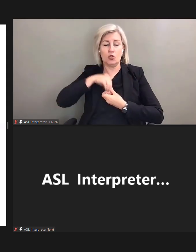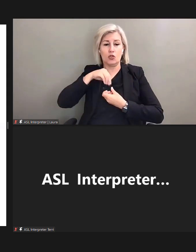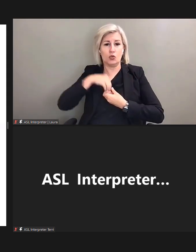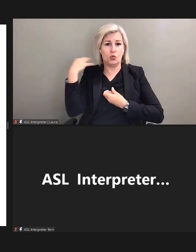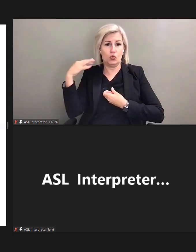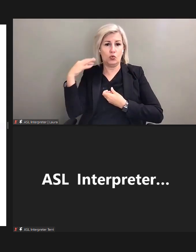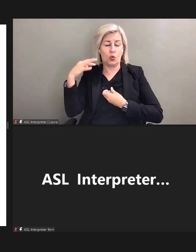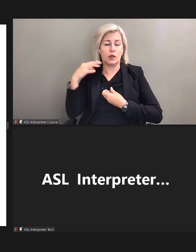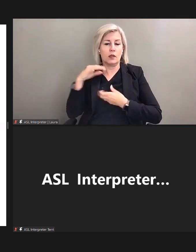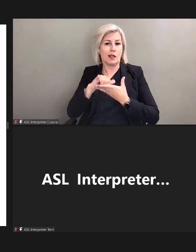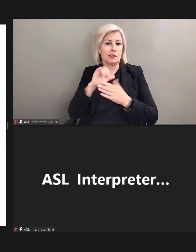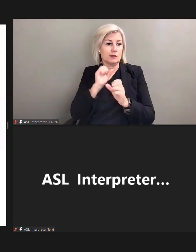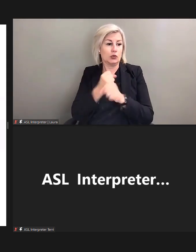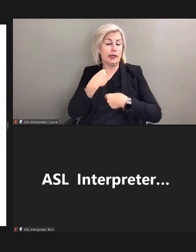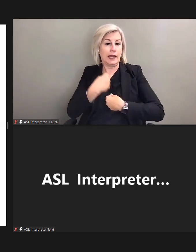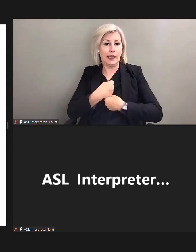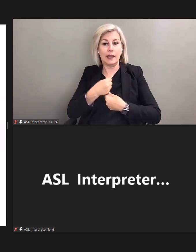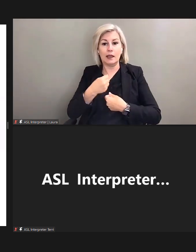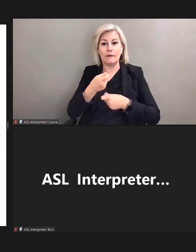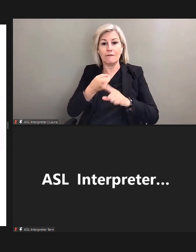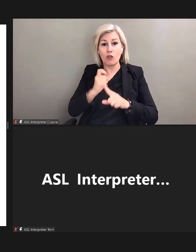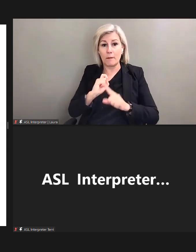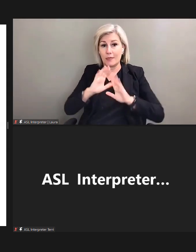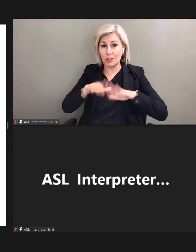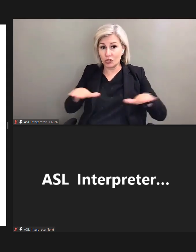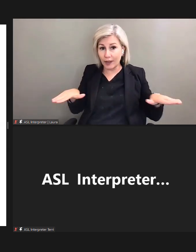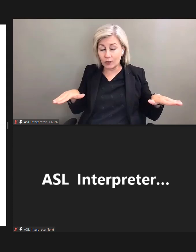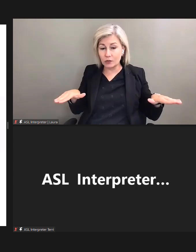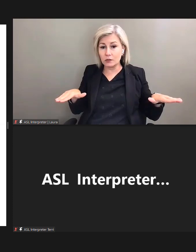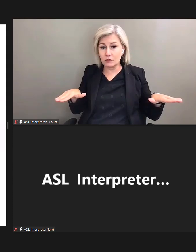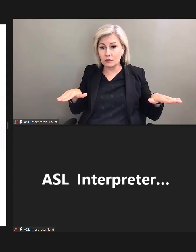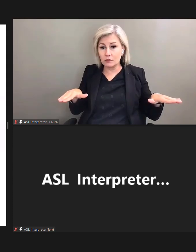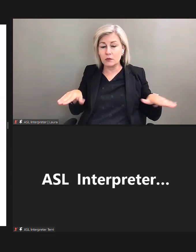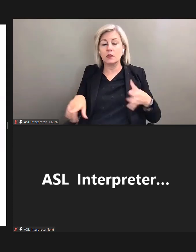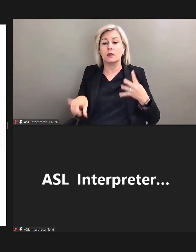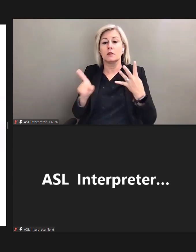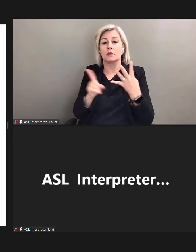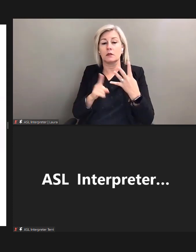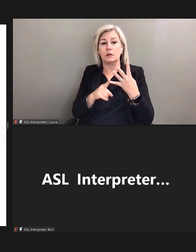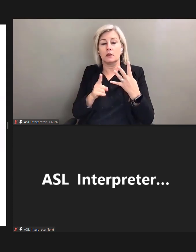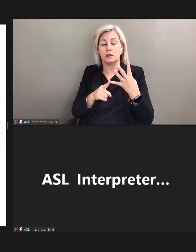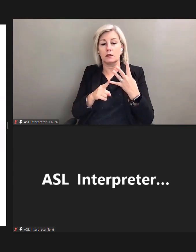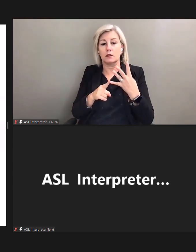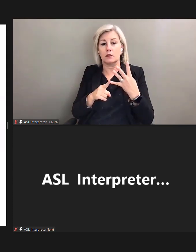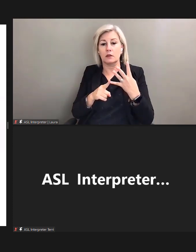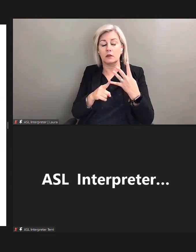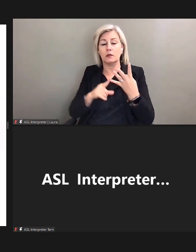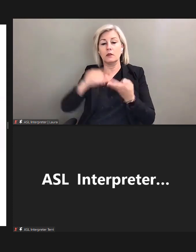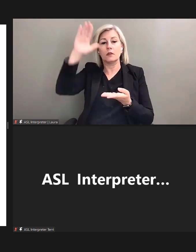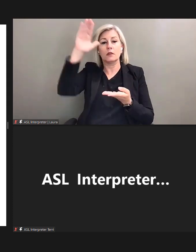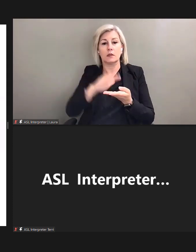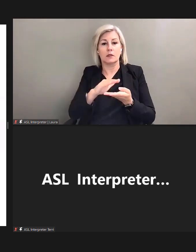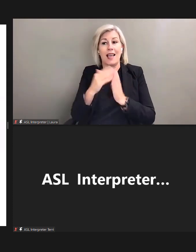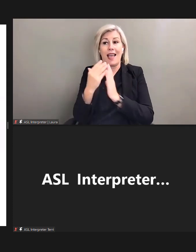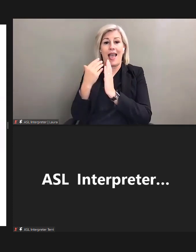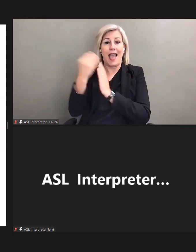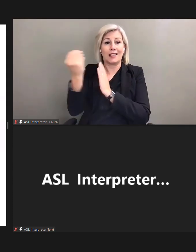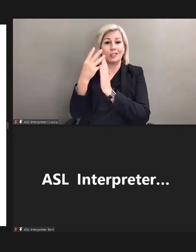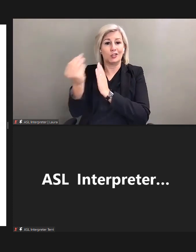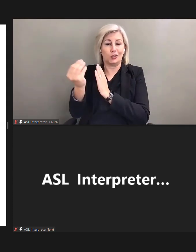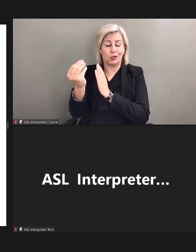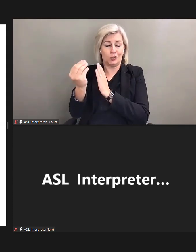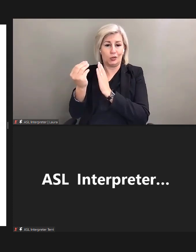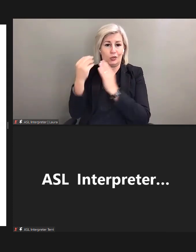noise generated from the child. And then lastly, we want to minimize external noise in